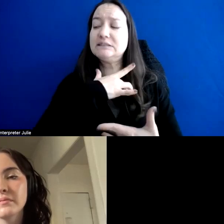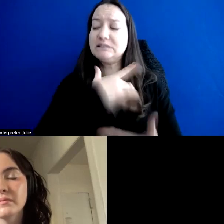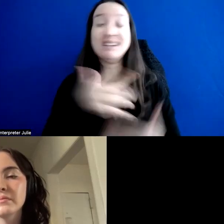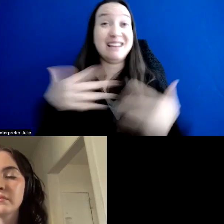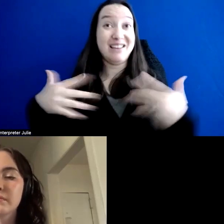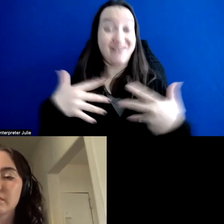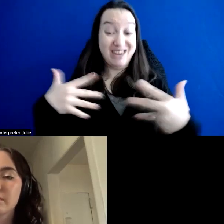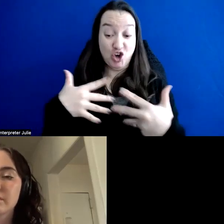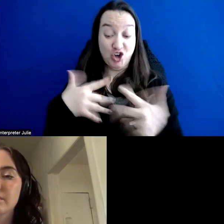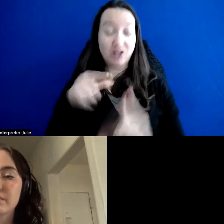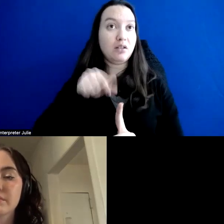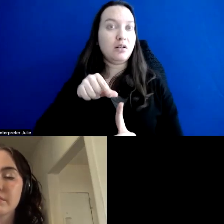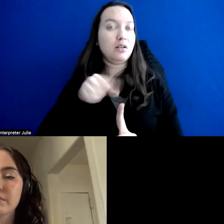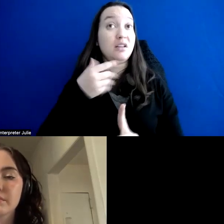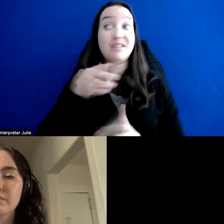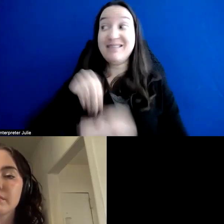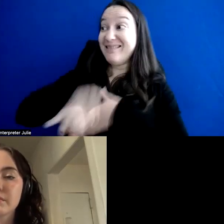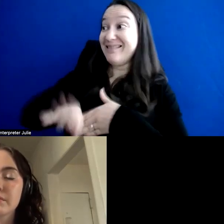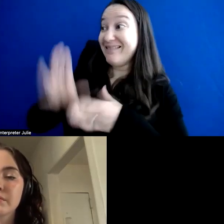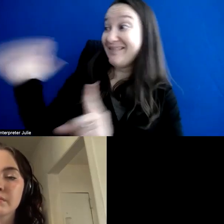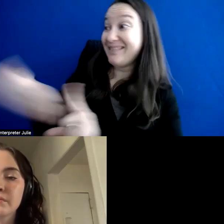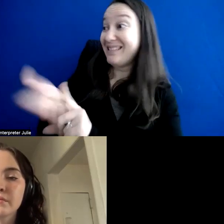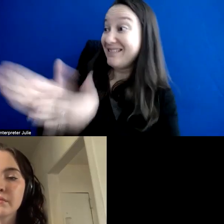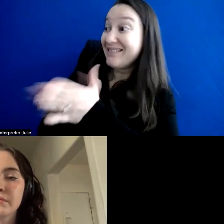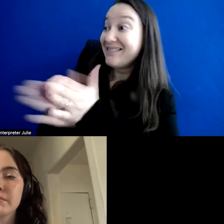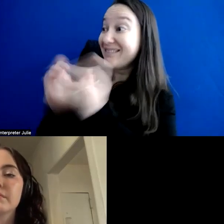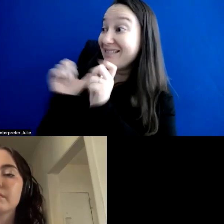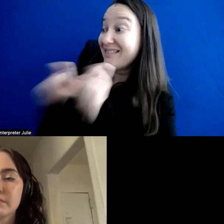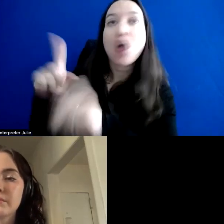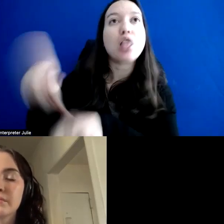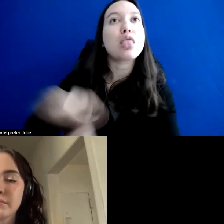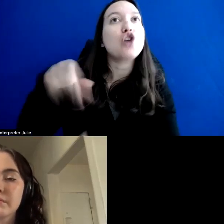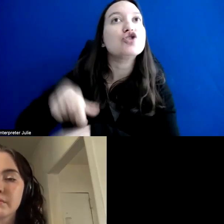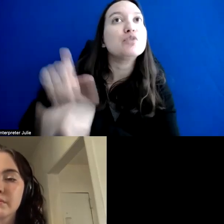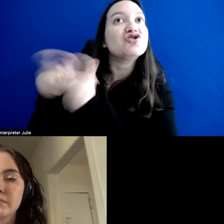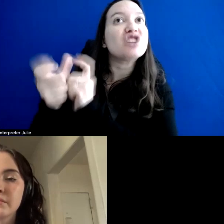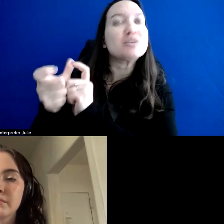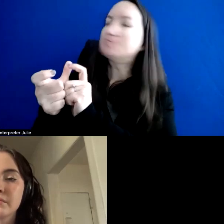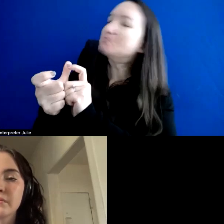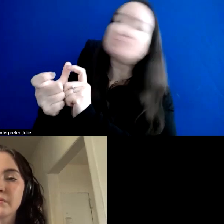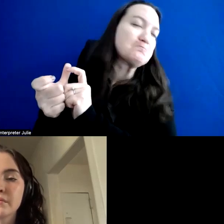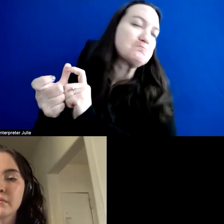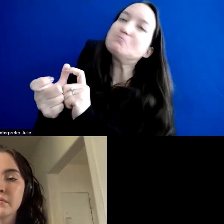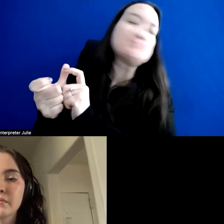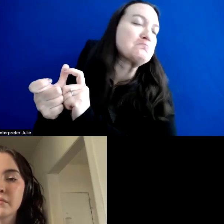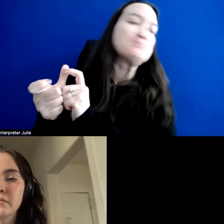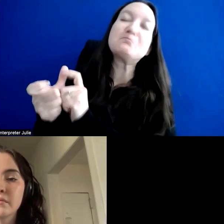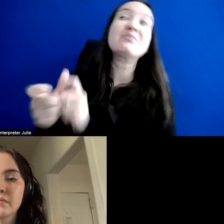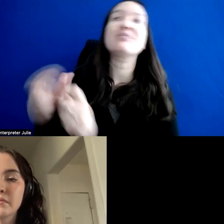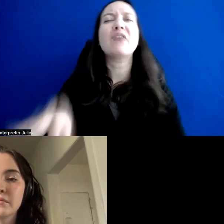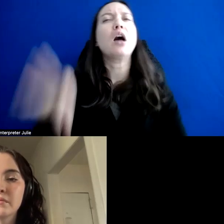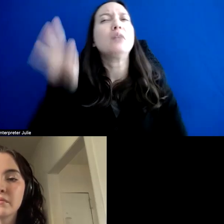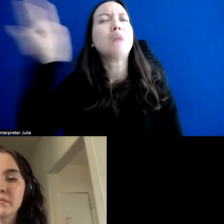fear isn't the best way to motivate people to long-term change. If you keep telling